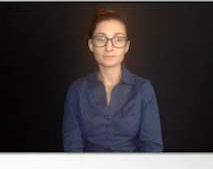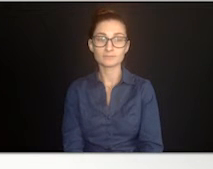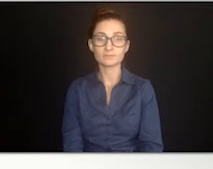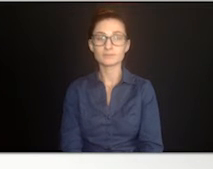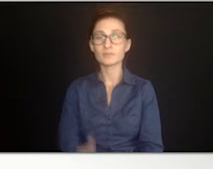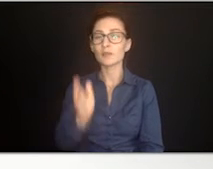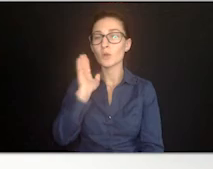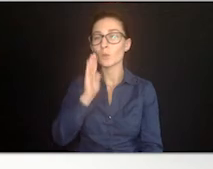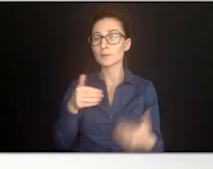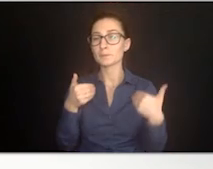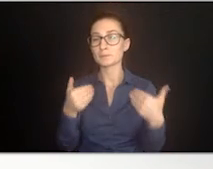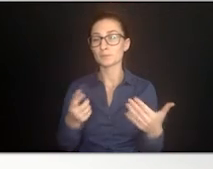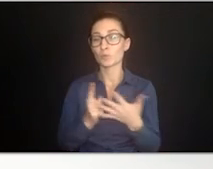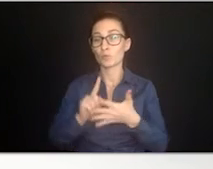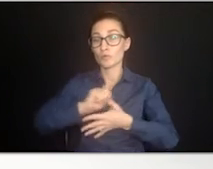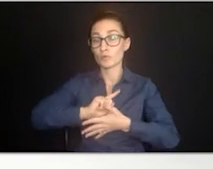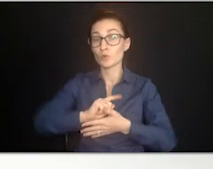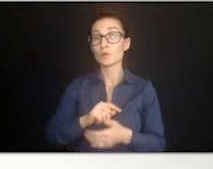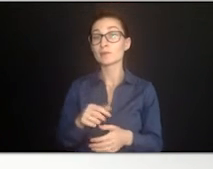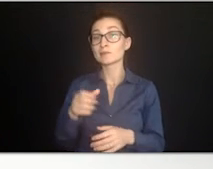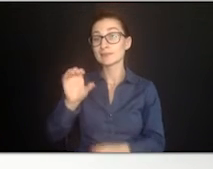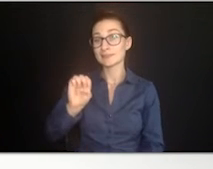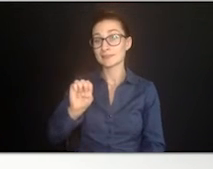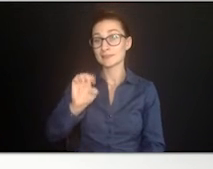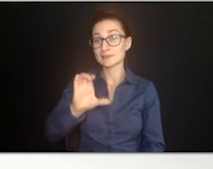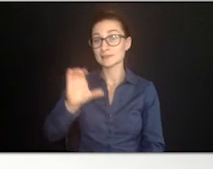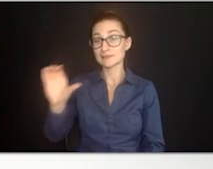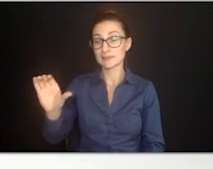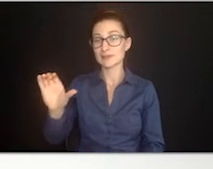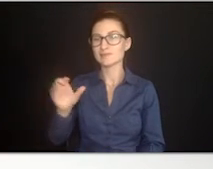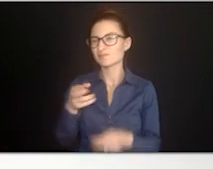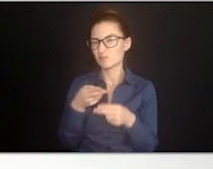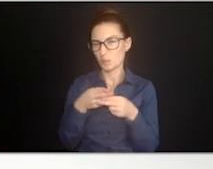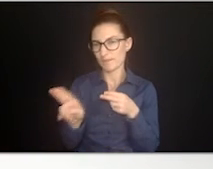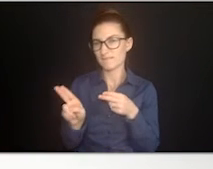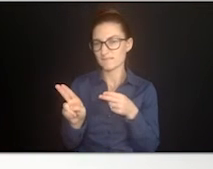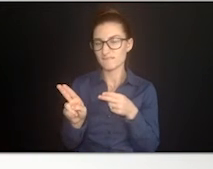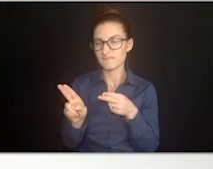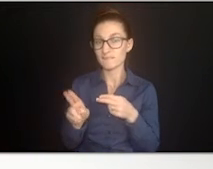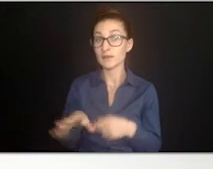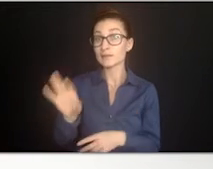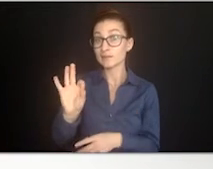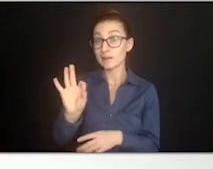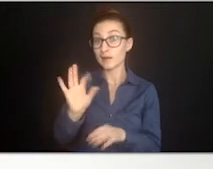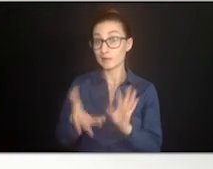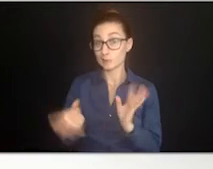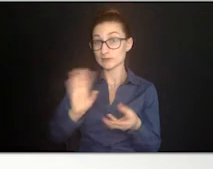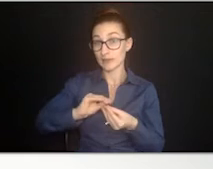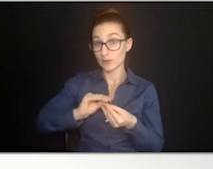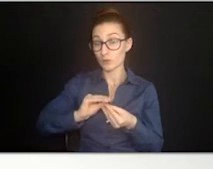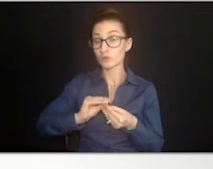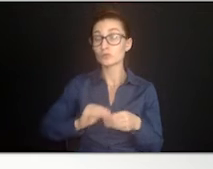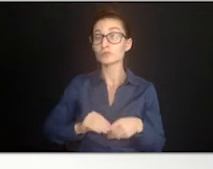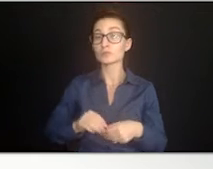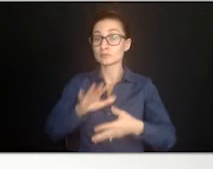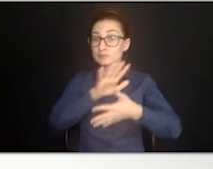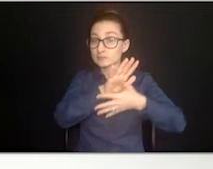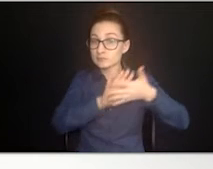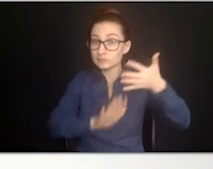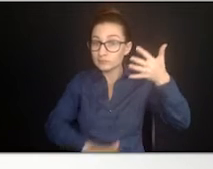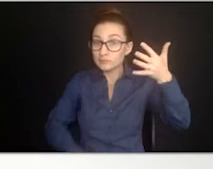We're going to go over the expanded core competencies briefly. There are, like I said, there are 9 of them. These are the areas that